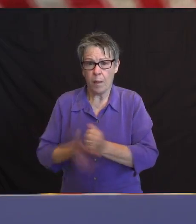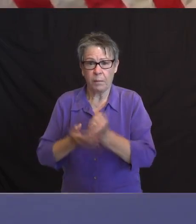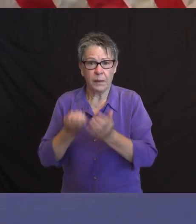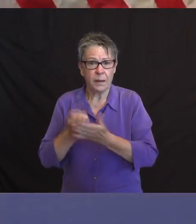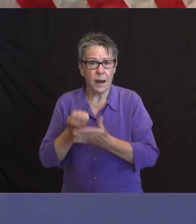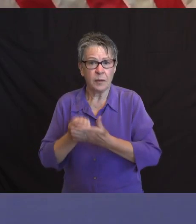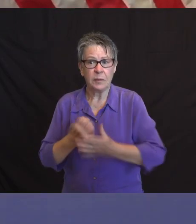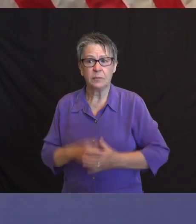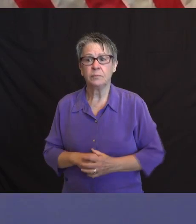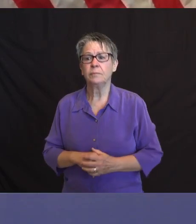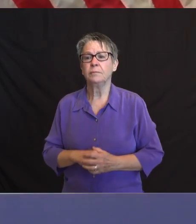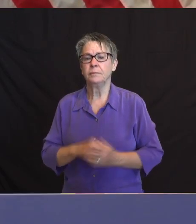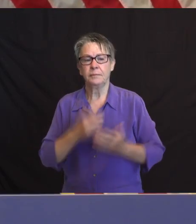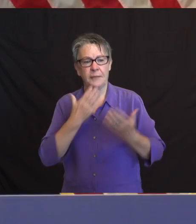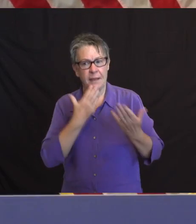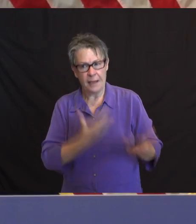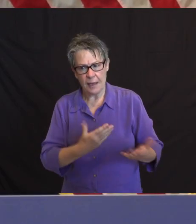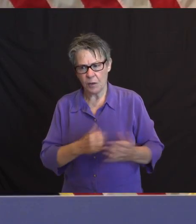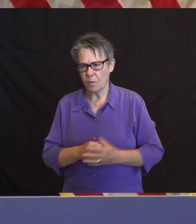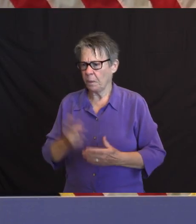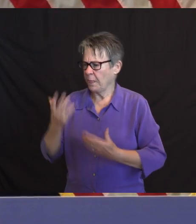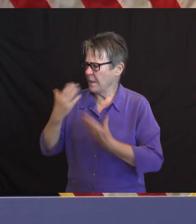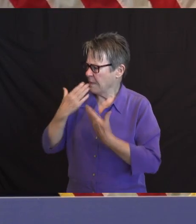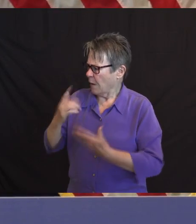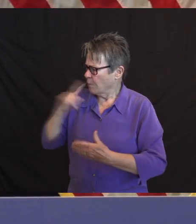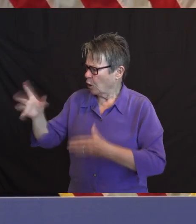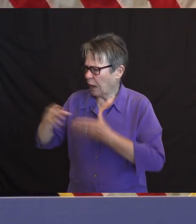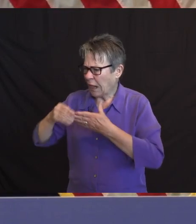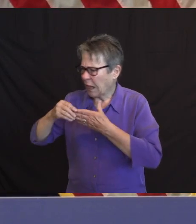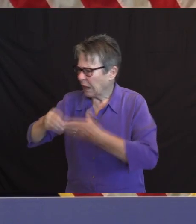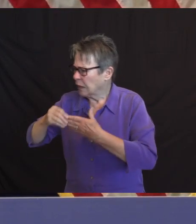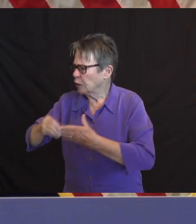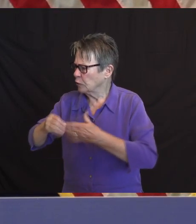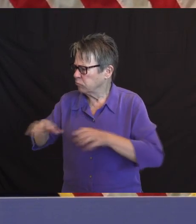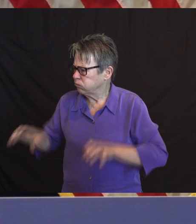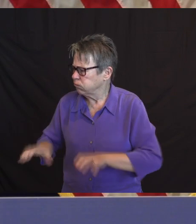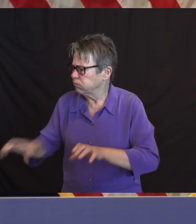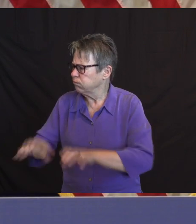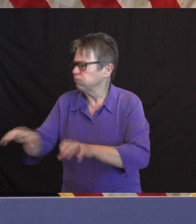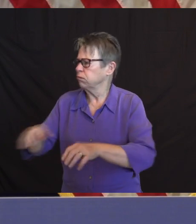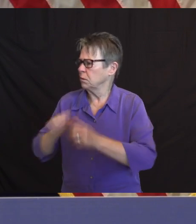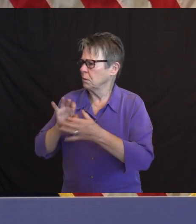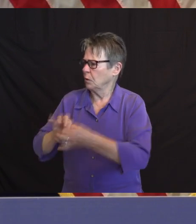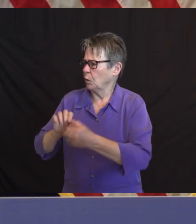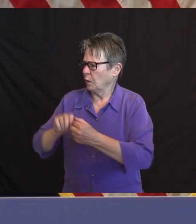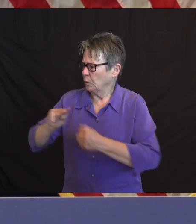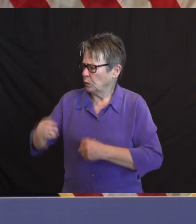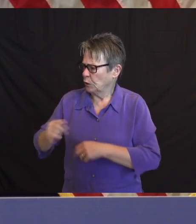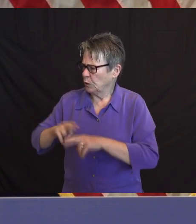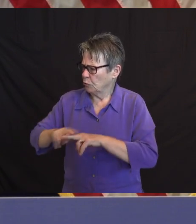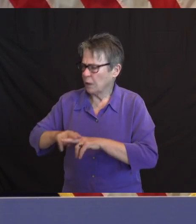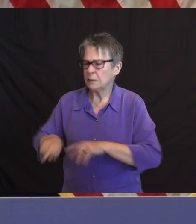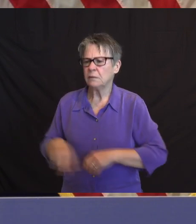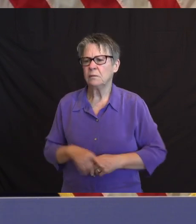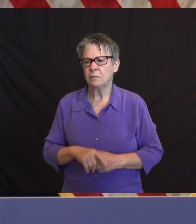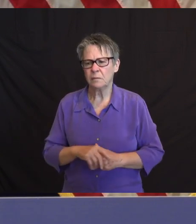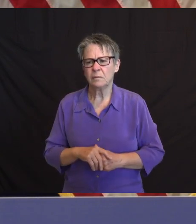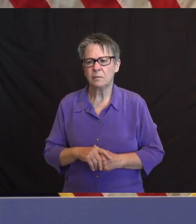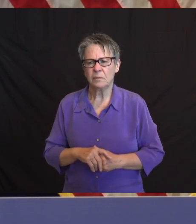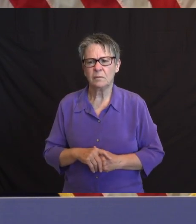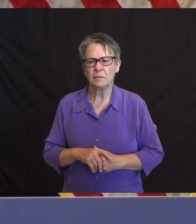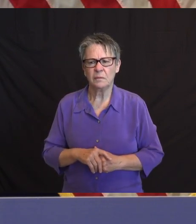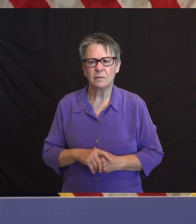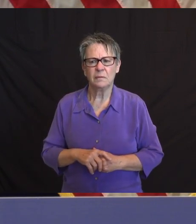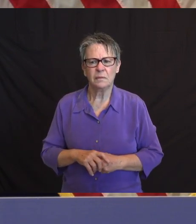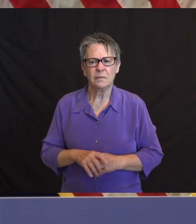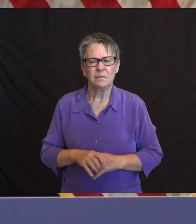being here today, for your leadership. A couple of quick things. Most importantly, we mourn the loss of the 13 brothers and